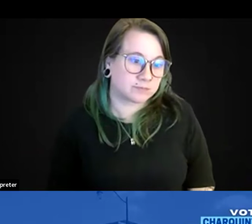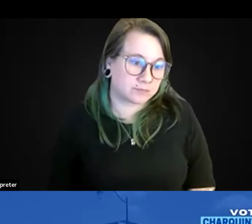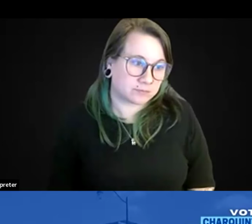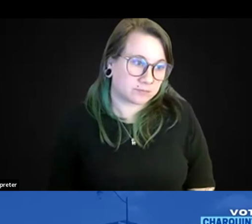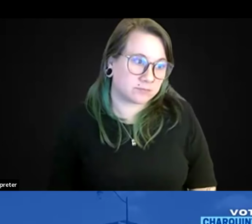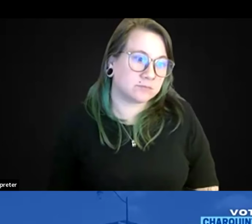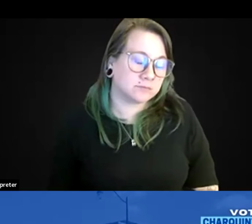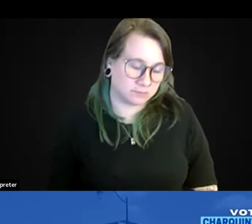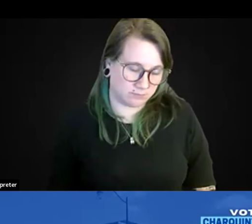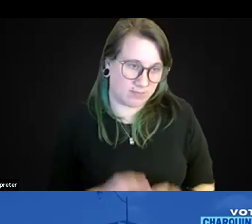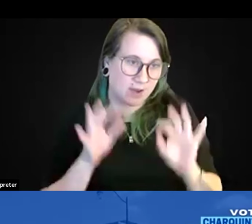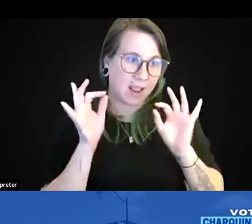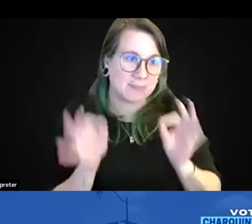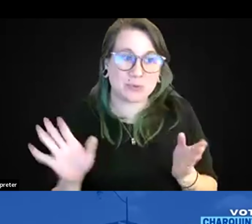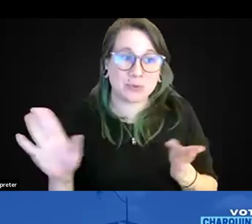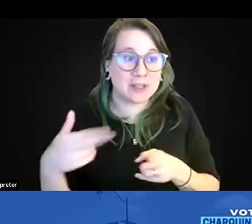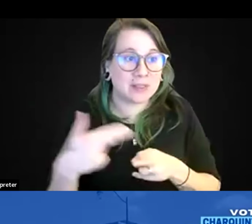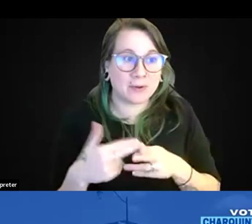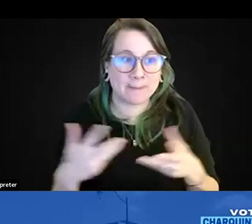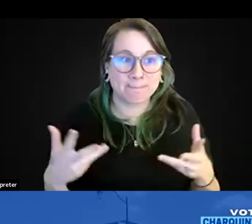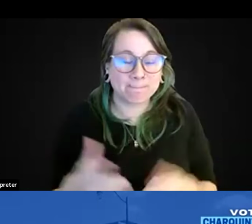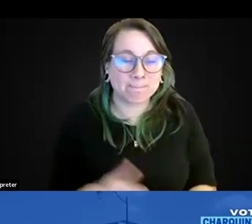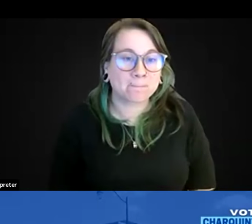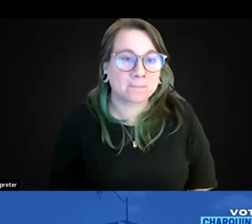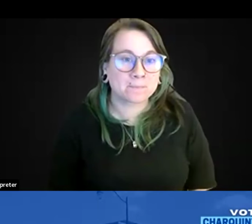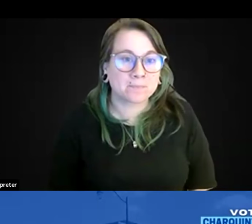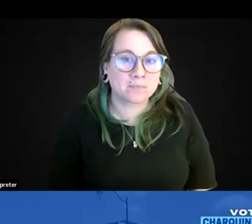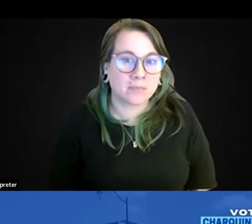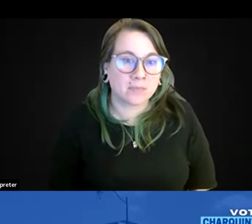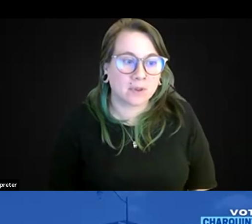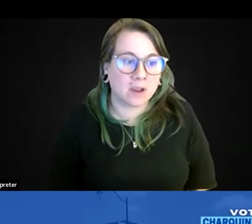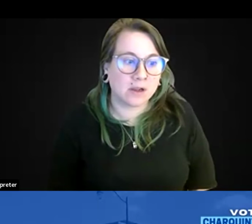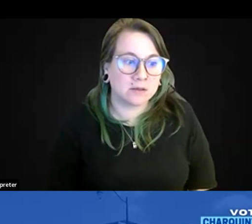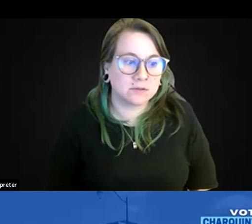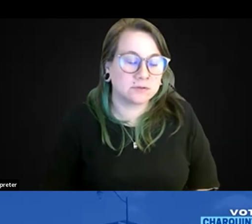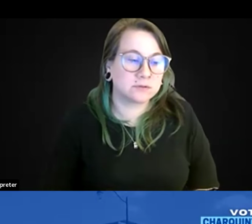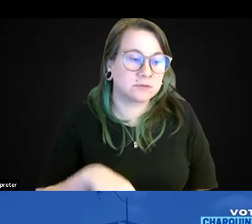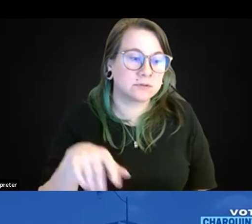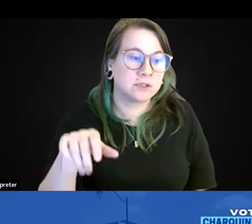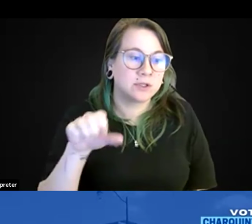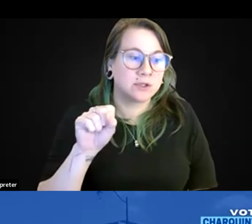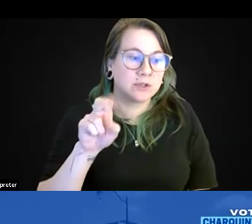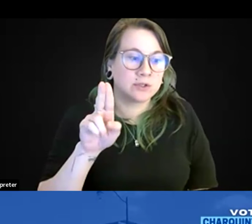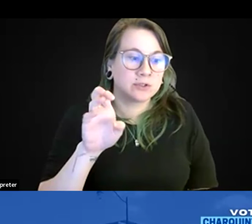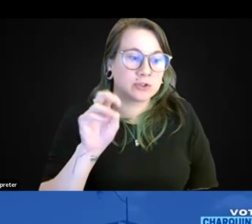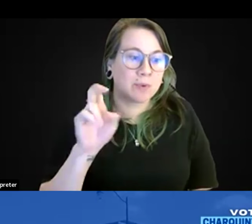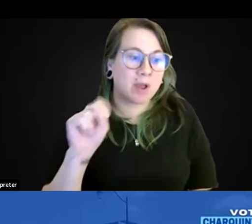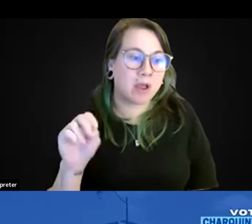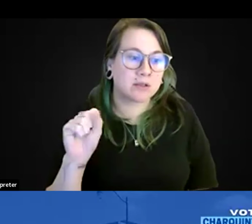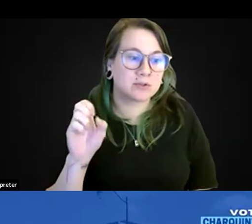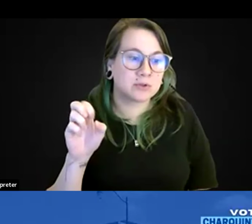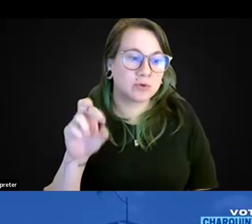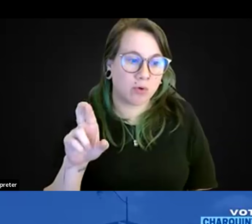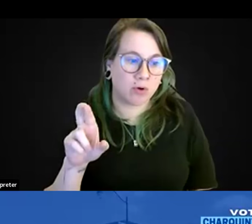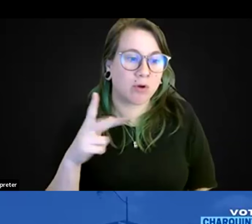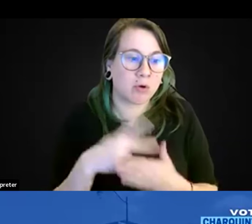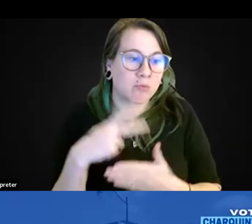Yeah, absolutely. What are their names? Suman Sorg, who's the project architect. We also